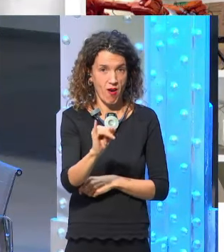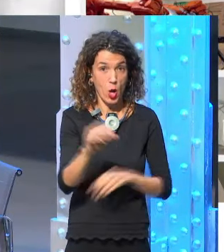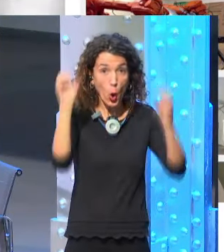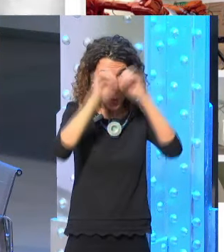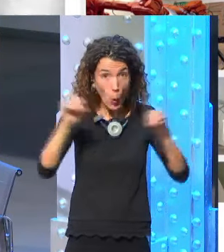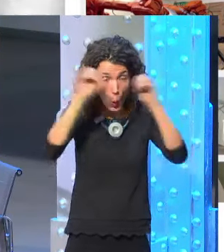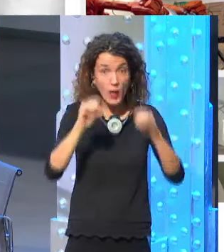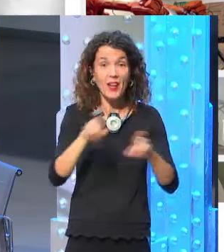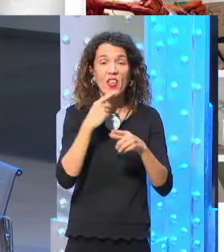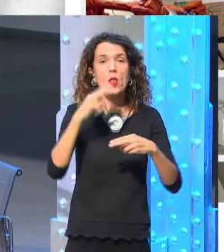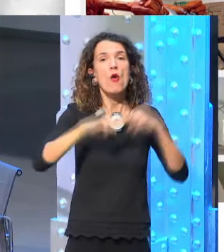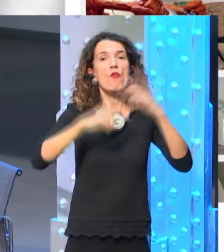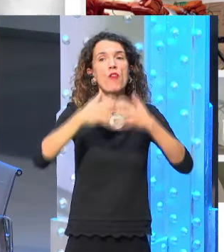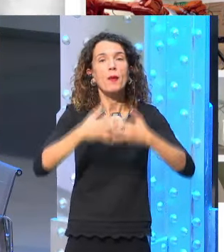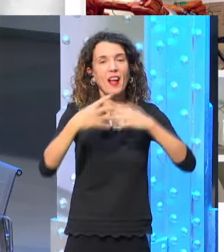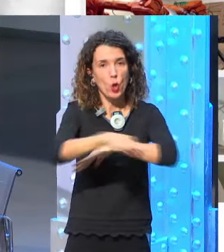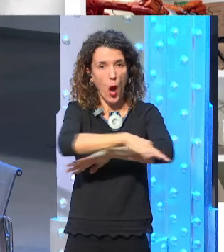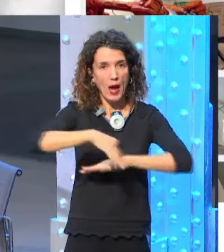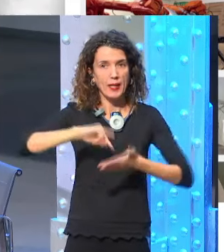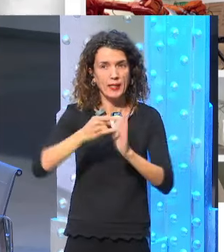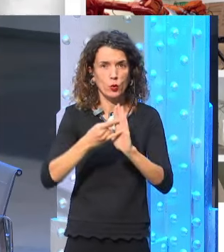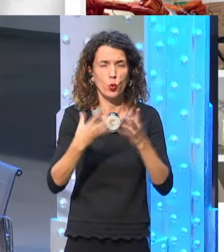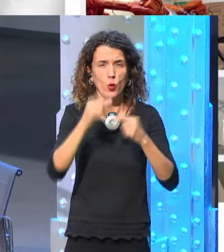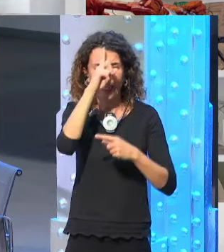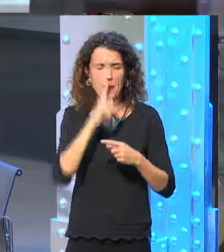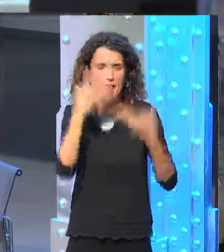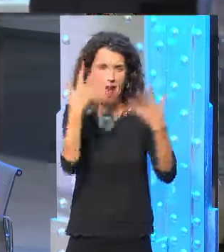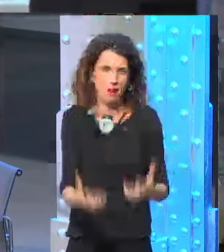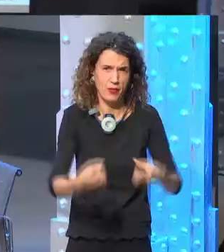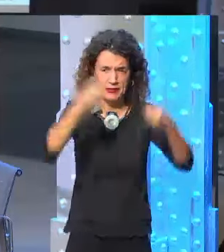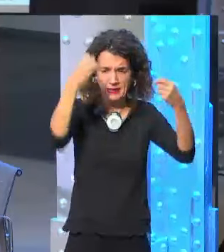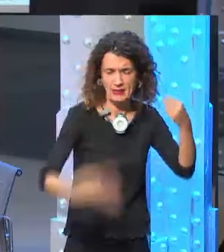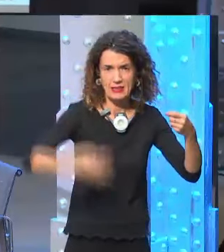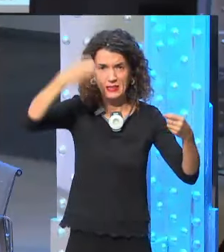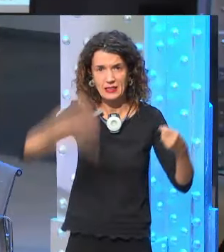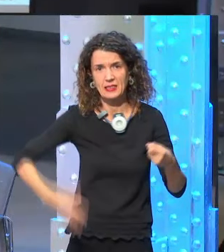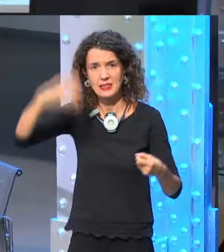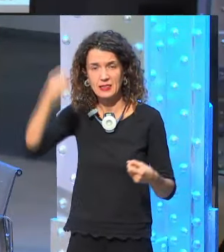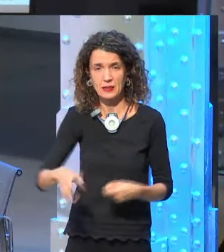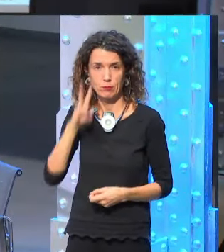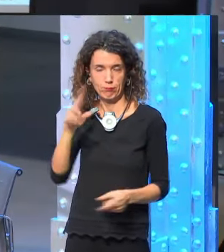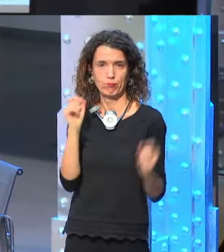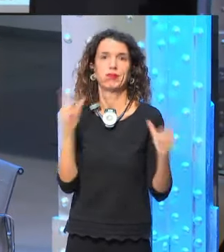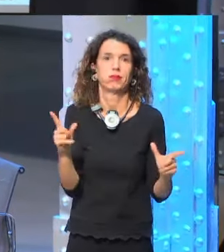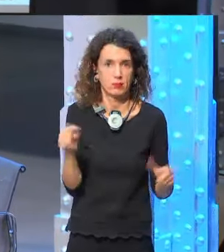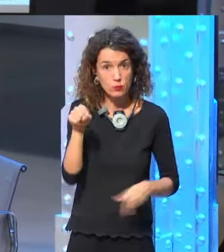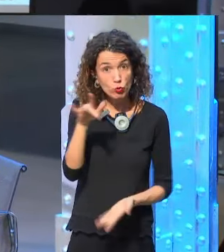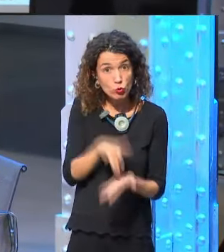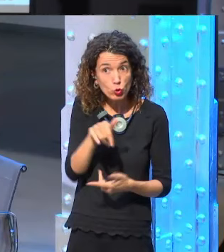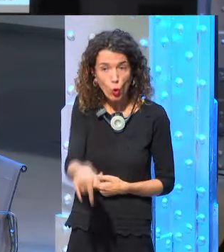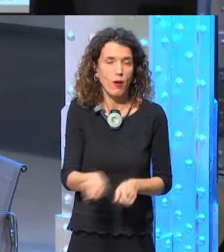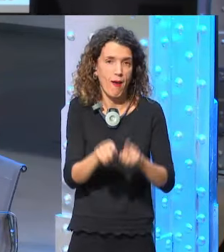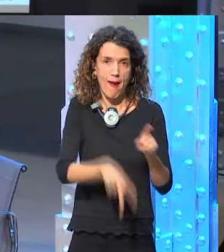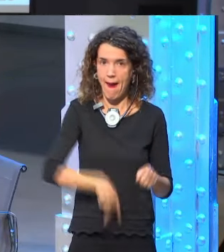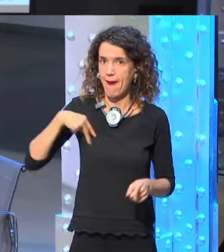of images like those, and you start to realize that actually on a global scale, in many